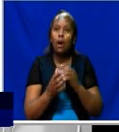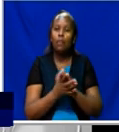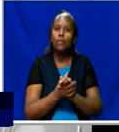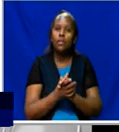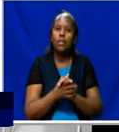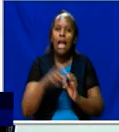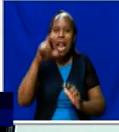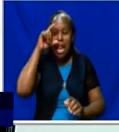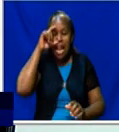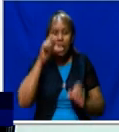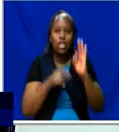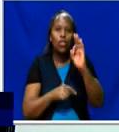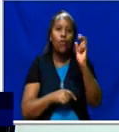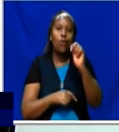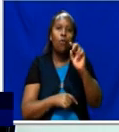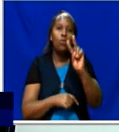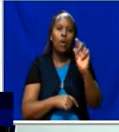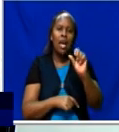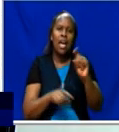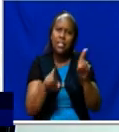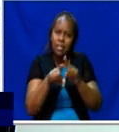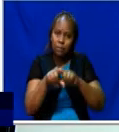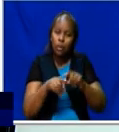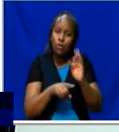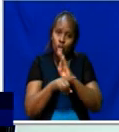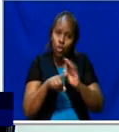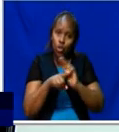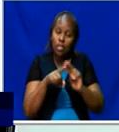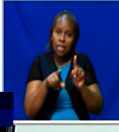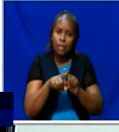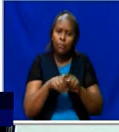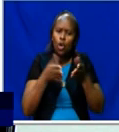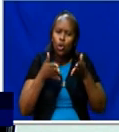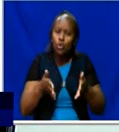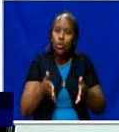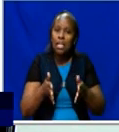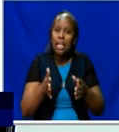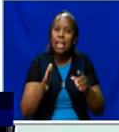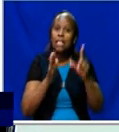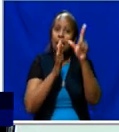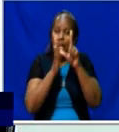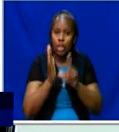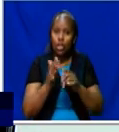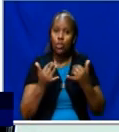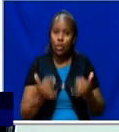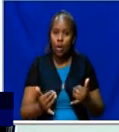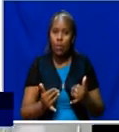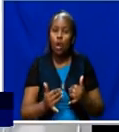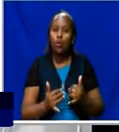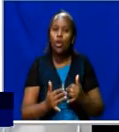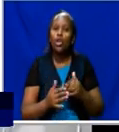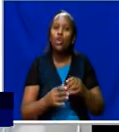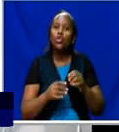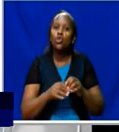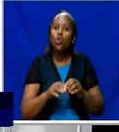derived the lens formula and used it. Now, for today's lesson, we are going to determine the